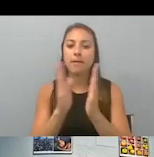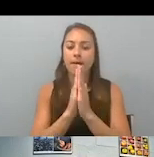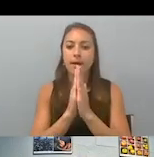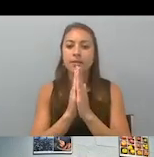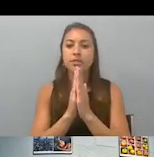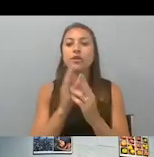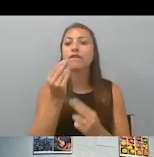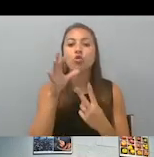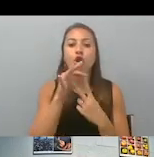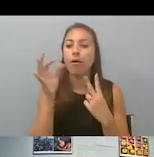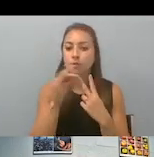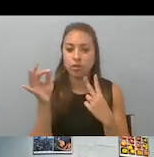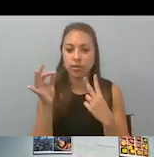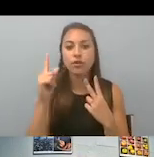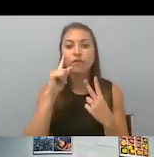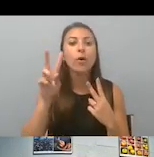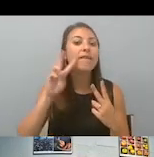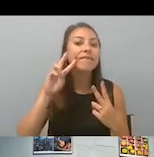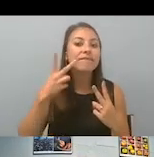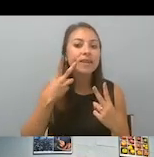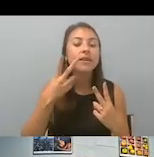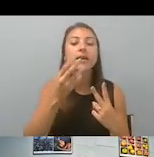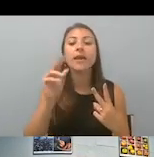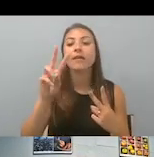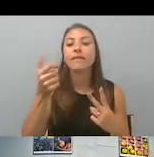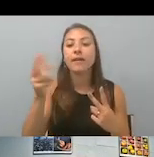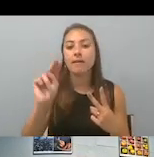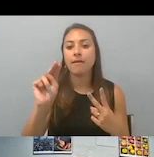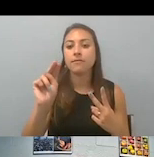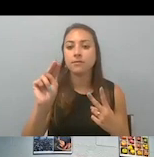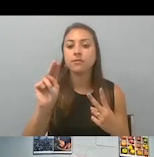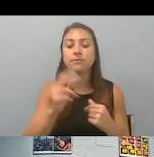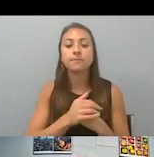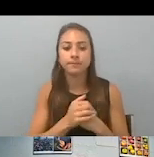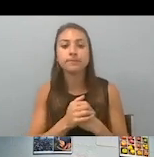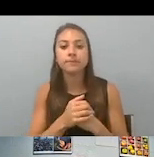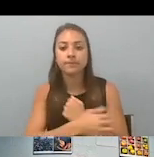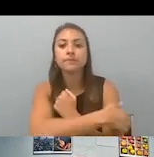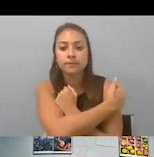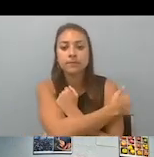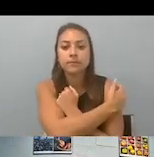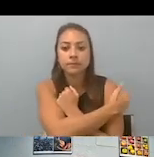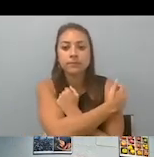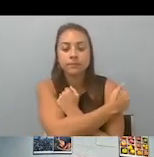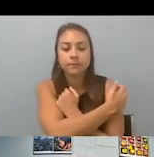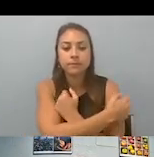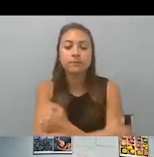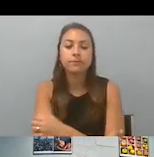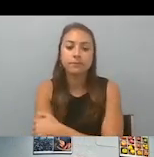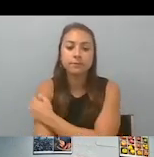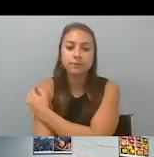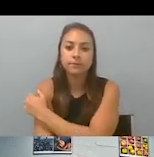food options for vegans and vegetarians. What is available and where students can find those types of